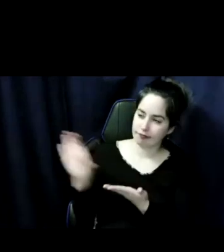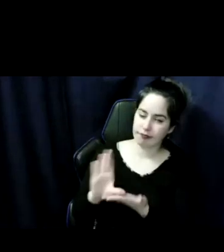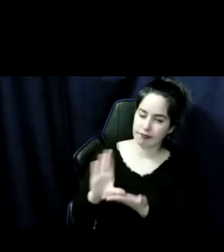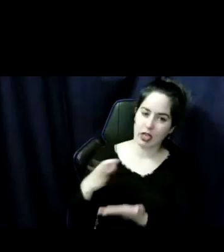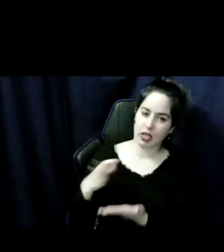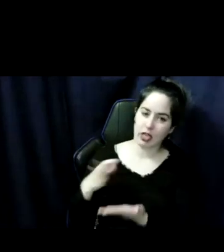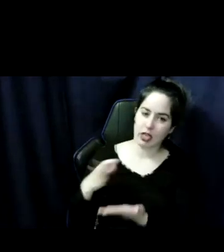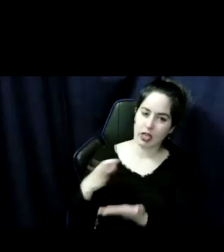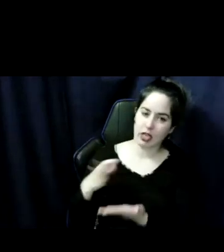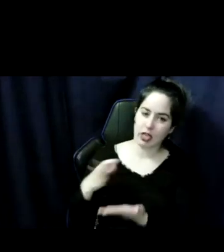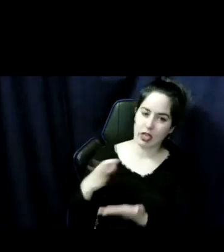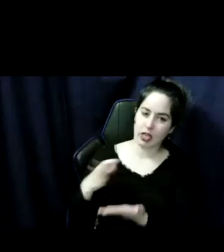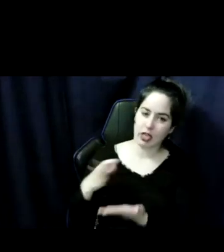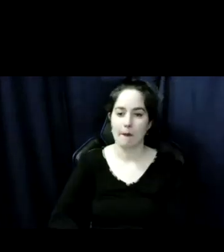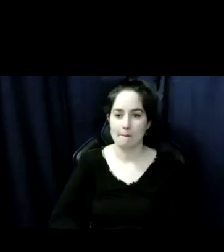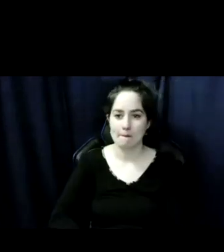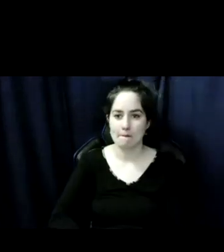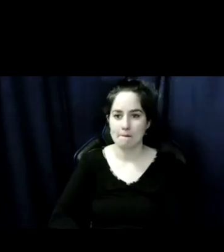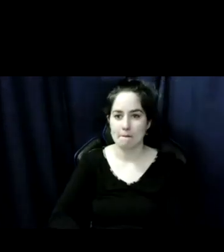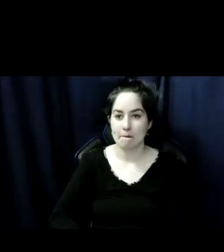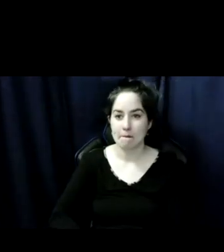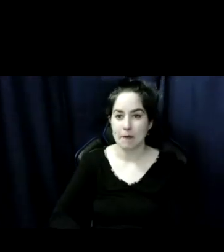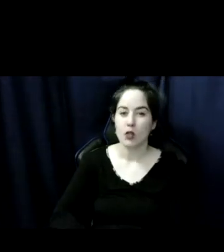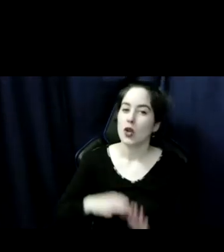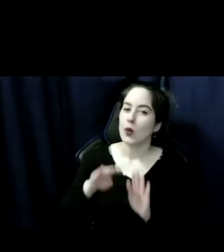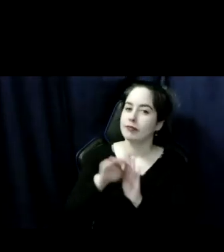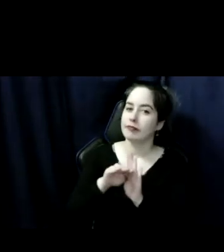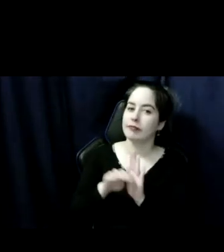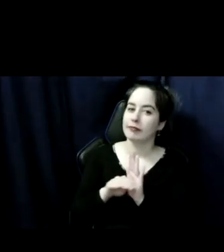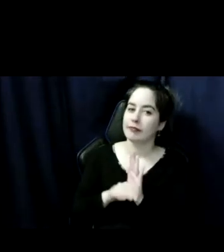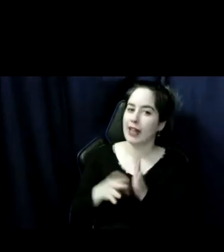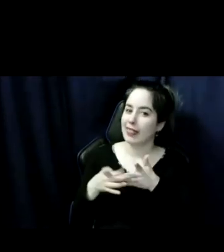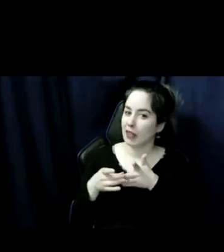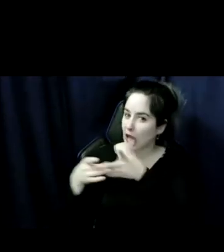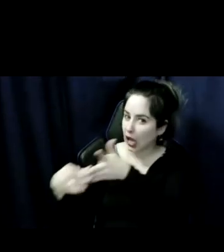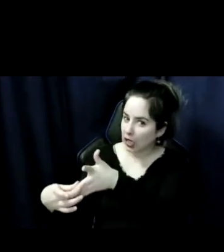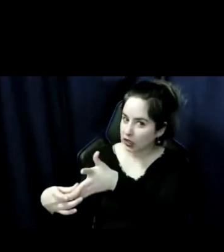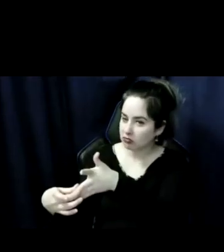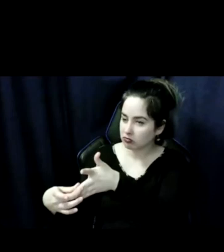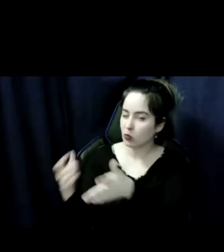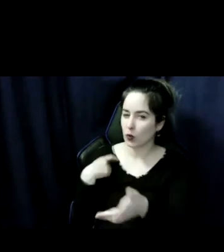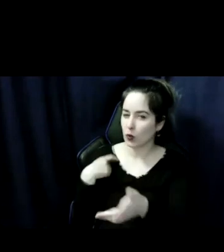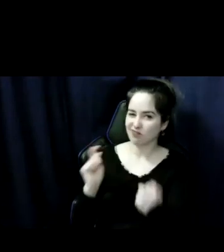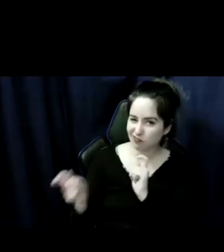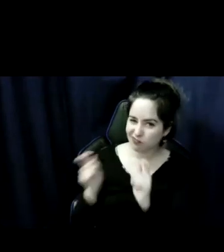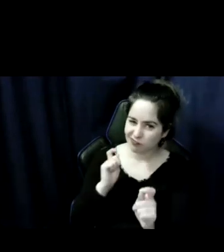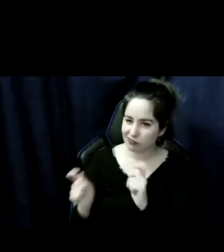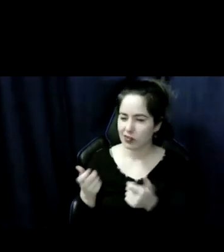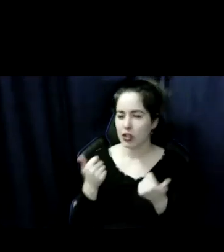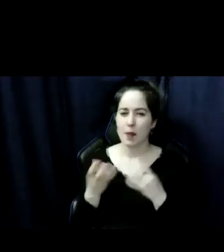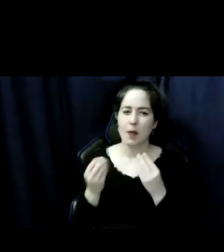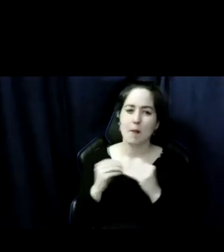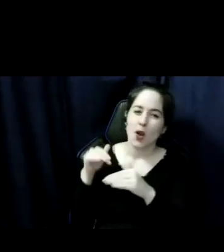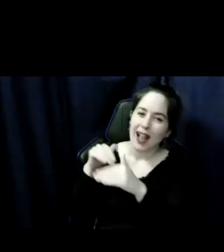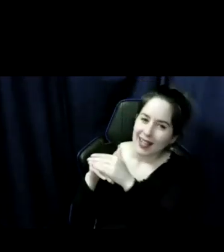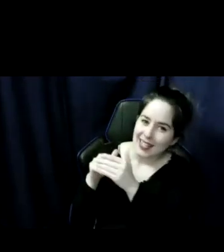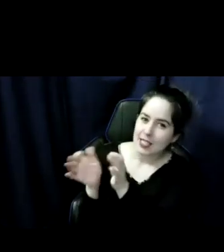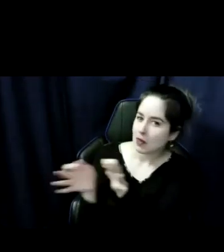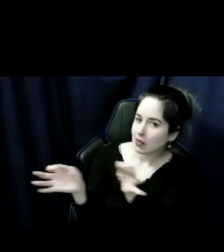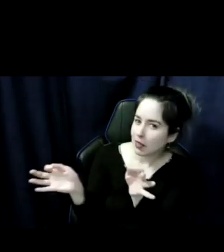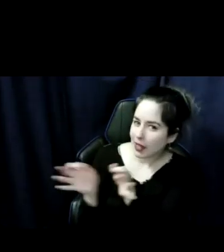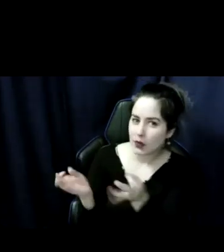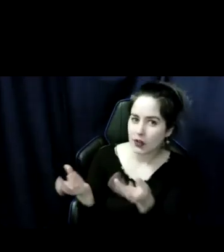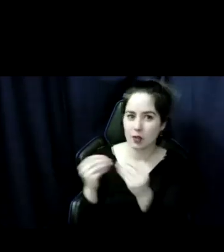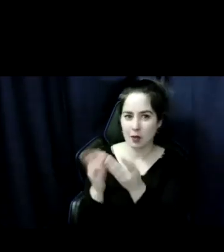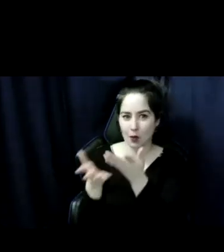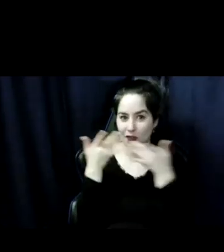We rewrote the guidelines quite a lot just to make them a little bit more, hopefully a little bit more accessible, a little bit more friendly,